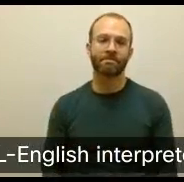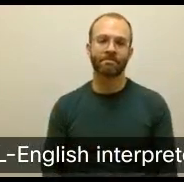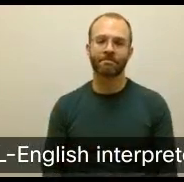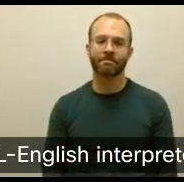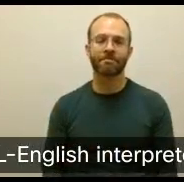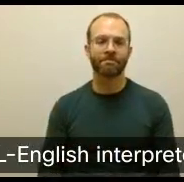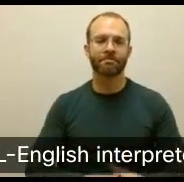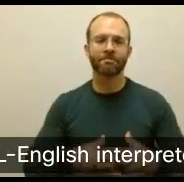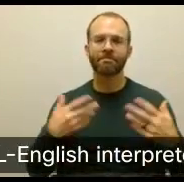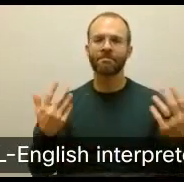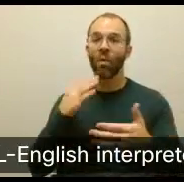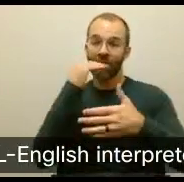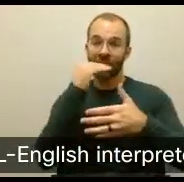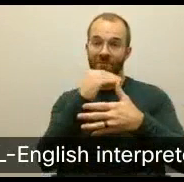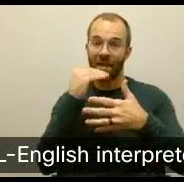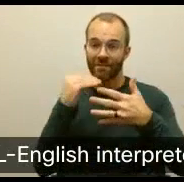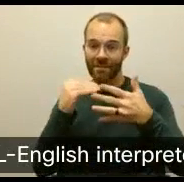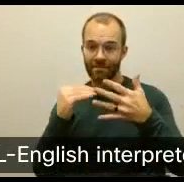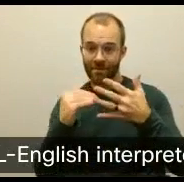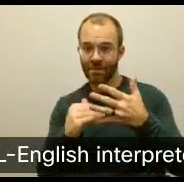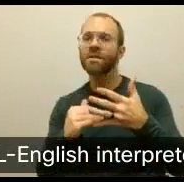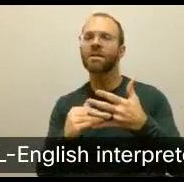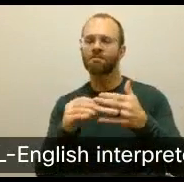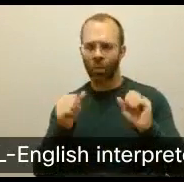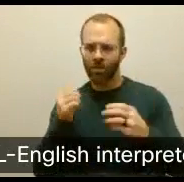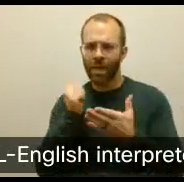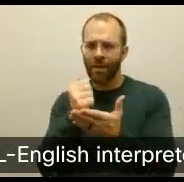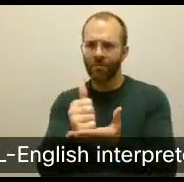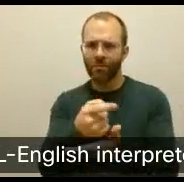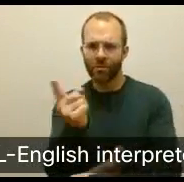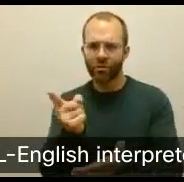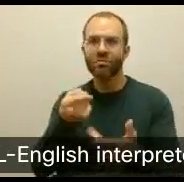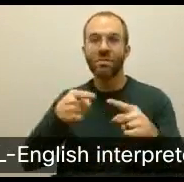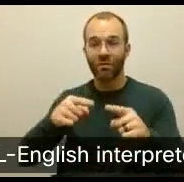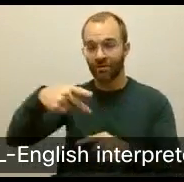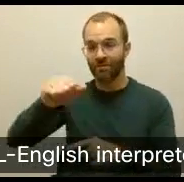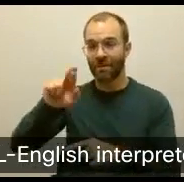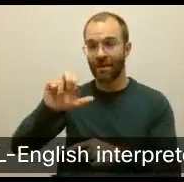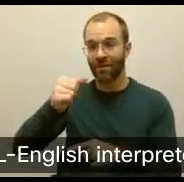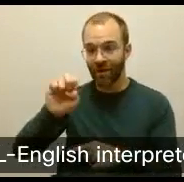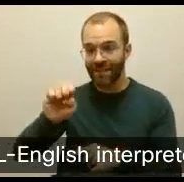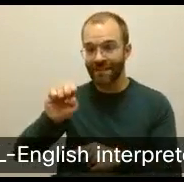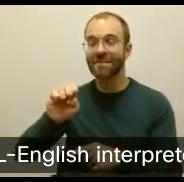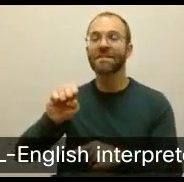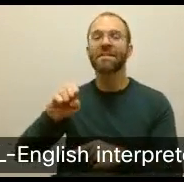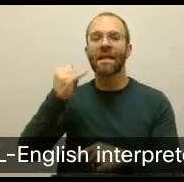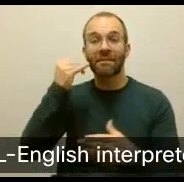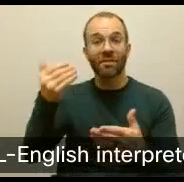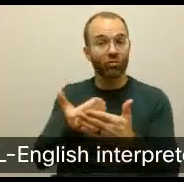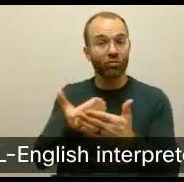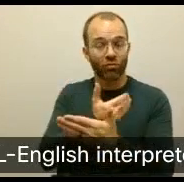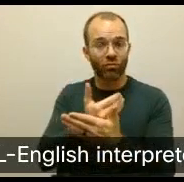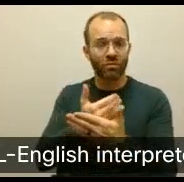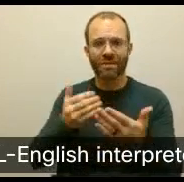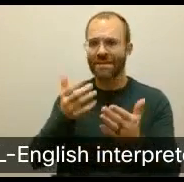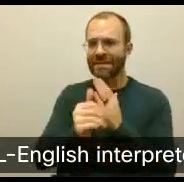So those are 5 steps which can be very helpful when paraphrasing. If this is a new skill for you or a skill that you're wanting to develop,